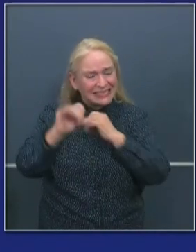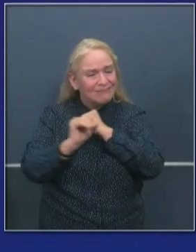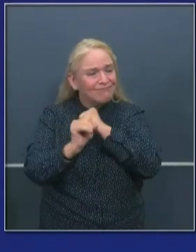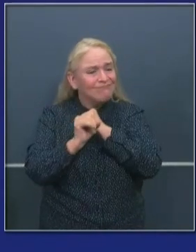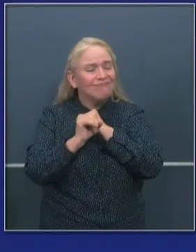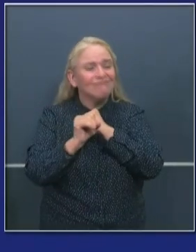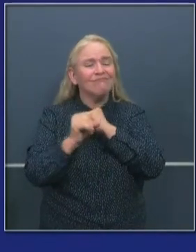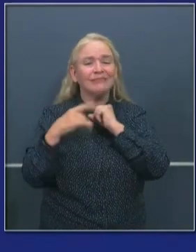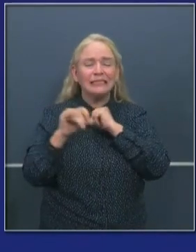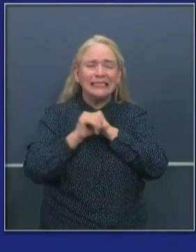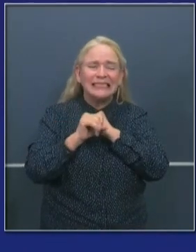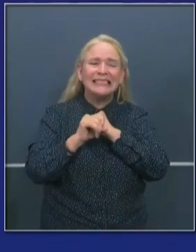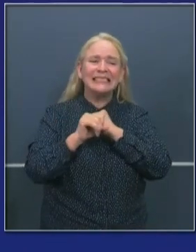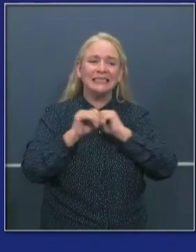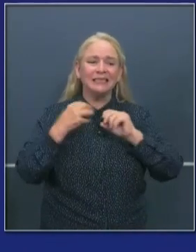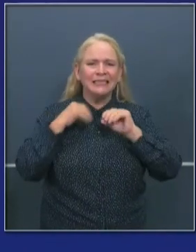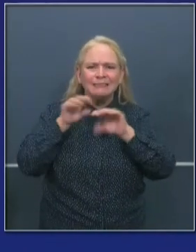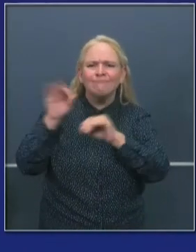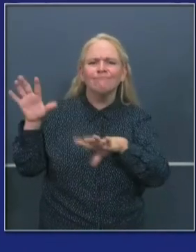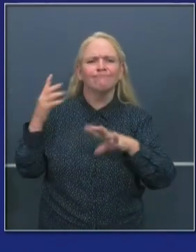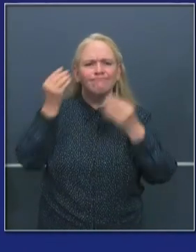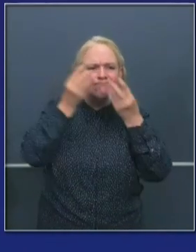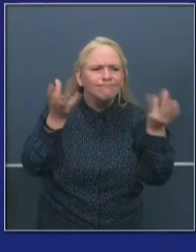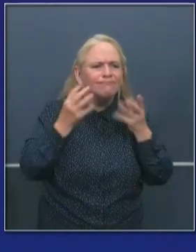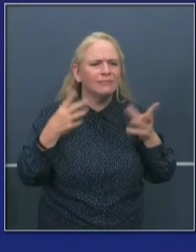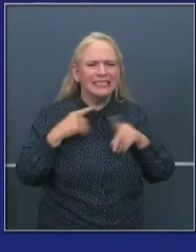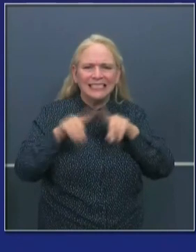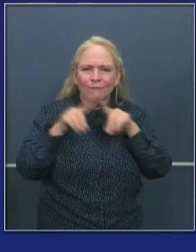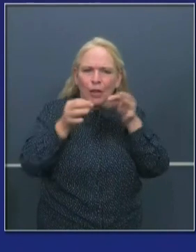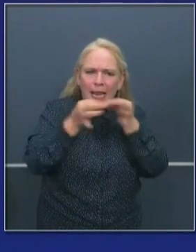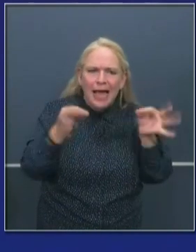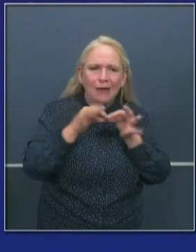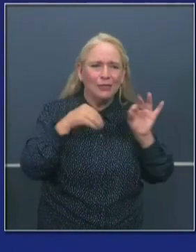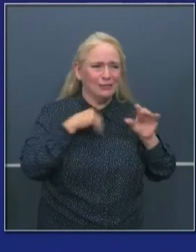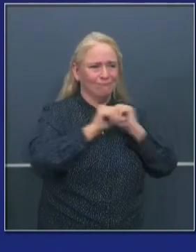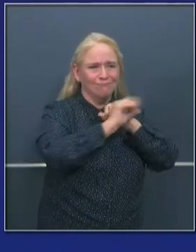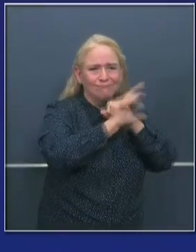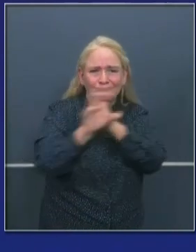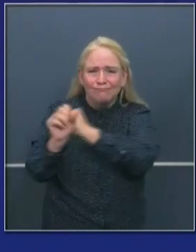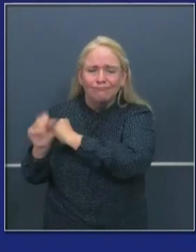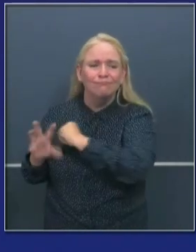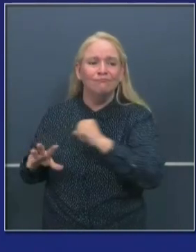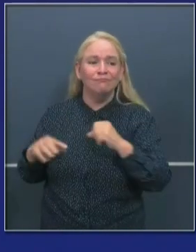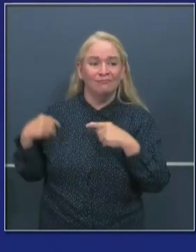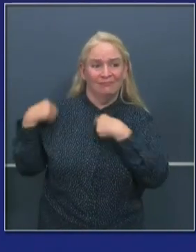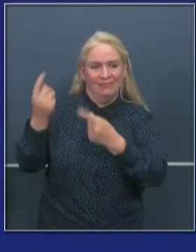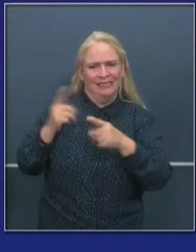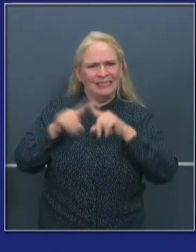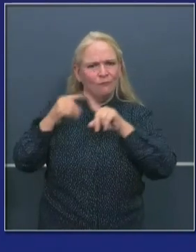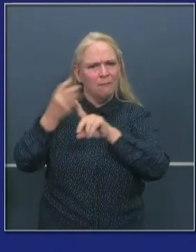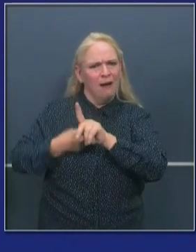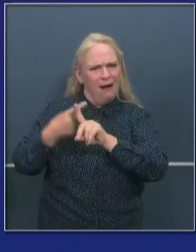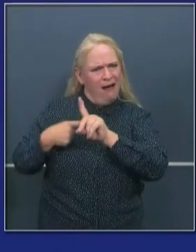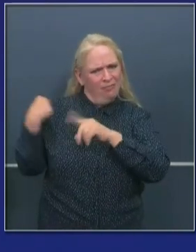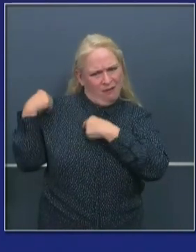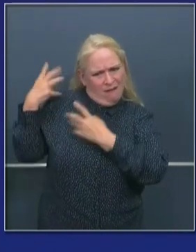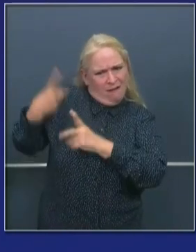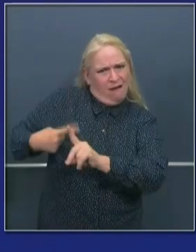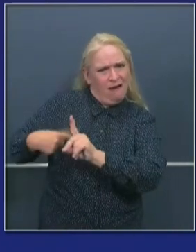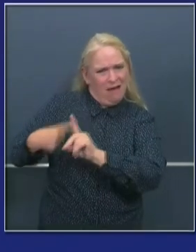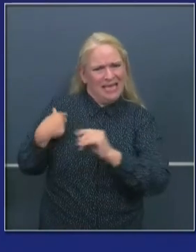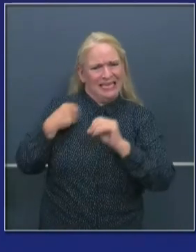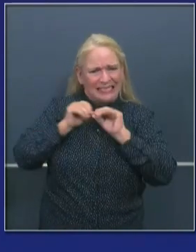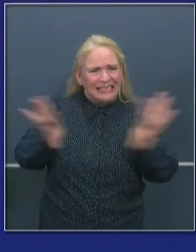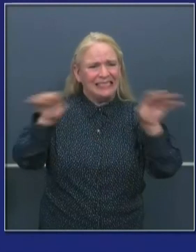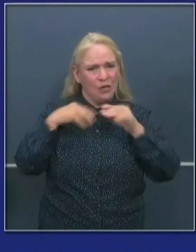very culturally competent way in many different languages all throughout the last number of months, encouraging you, back when we had